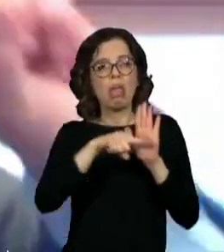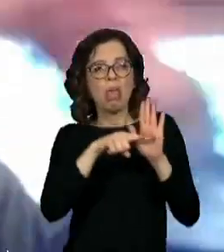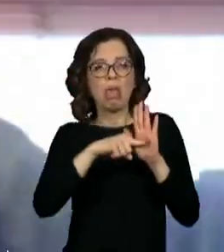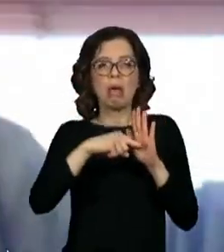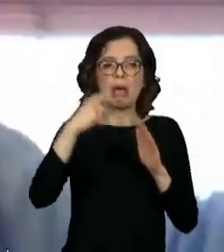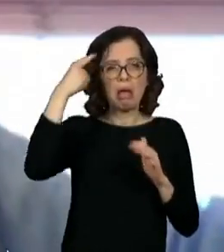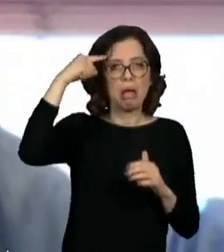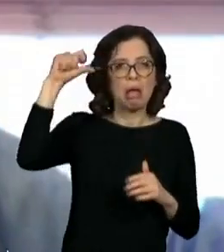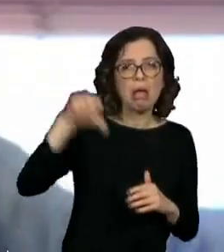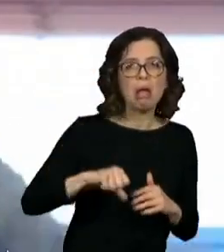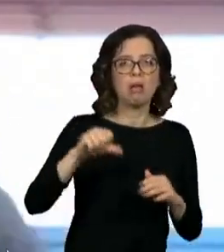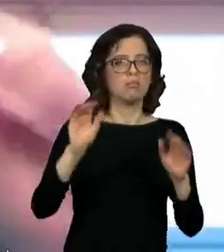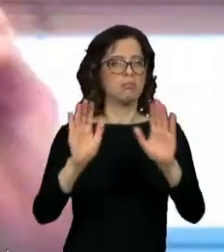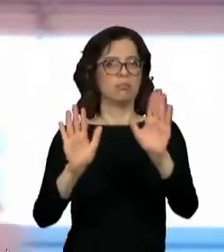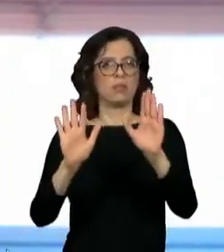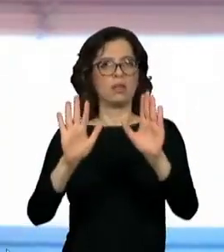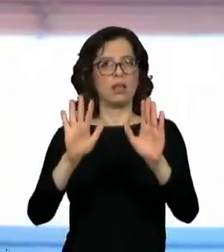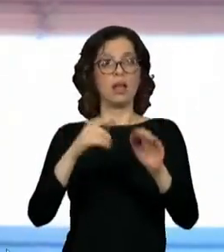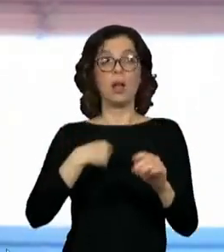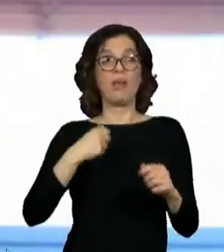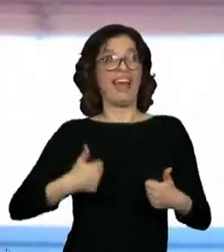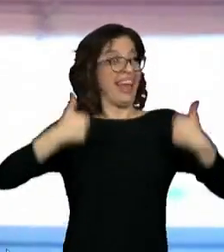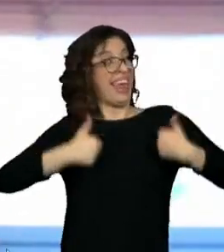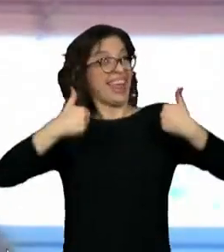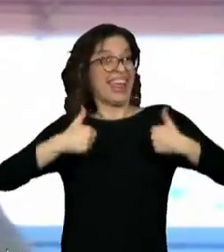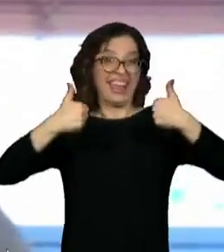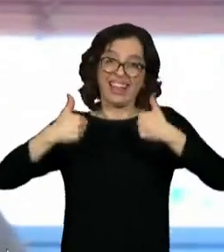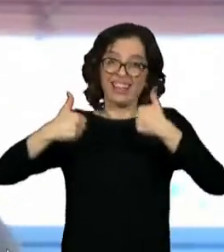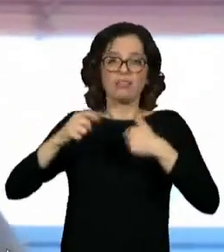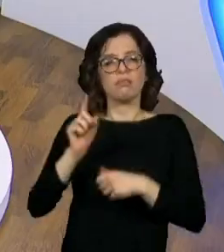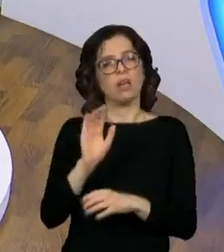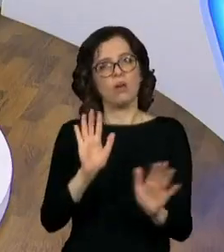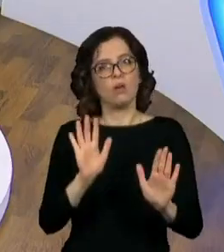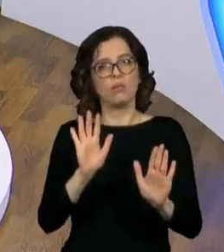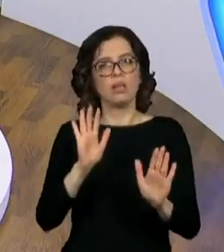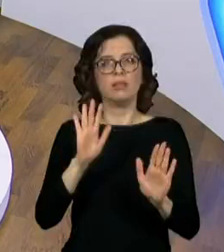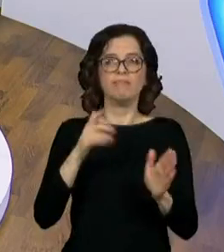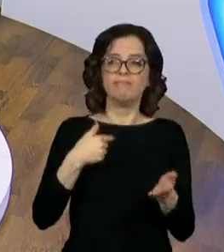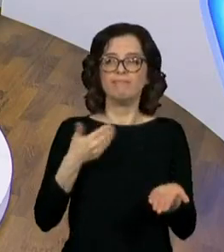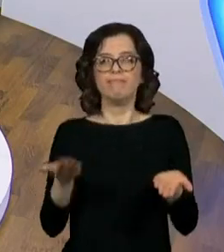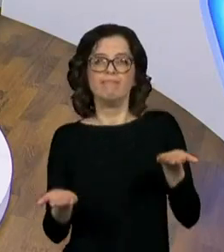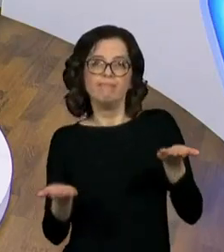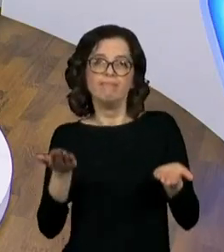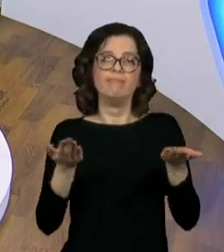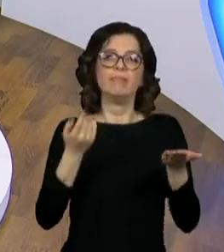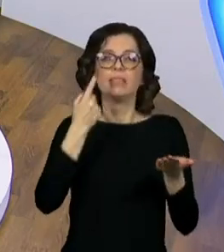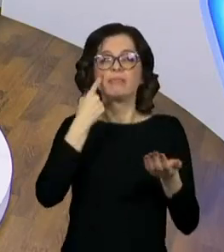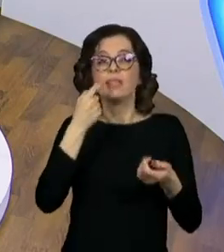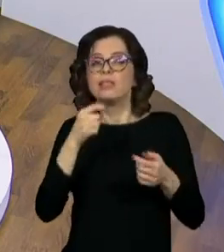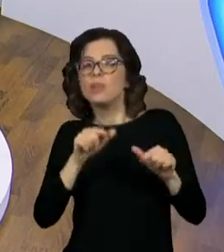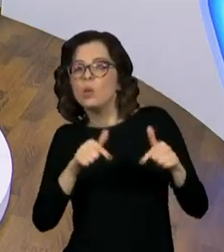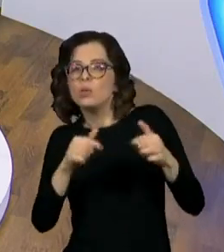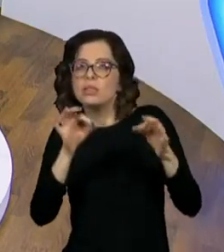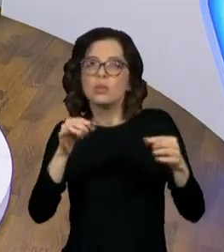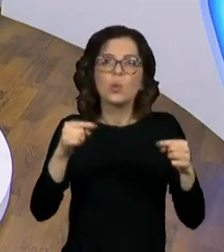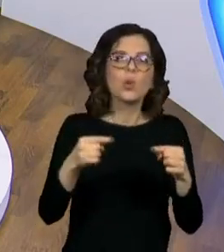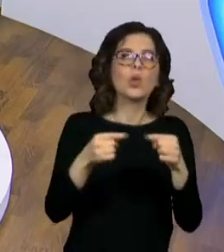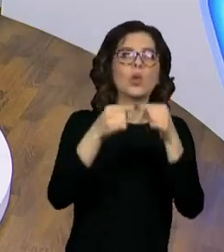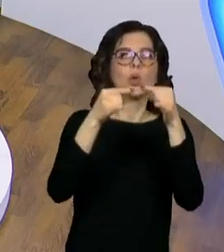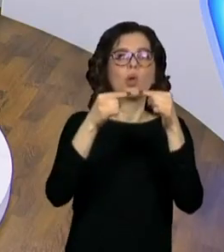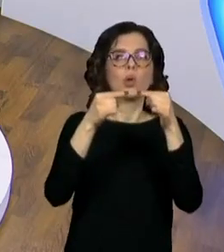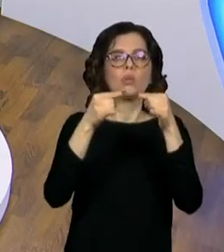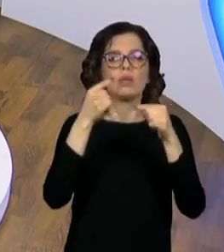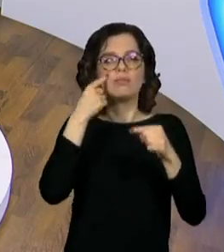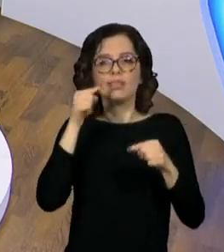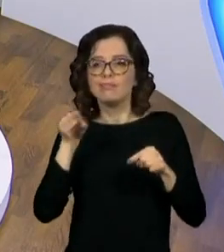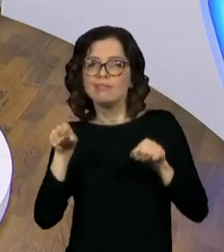I'm neither really pessimistic nor really optimistic. It's going to be a long struggle. It's always been a struggle. It's always been a struggle